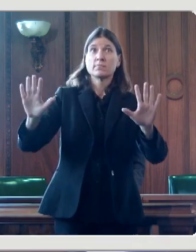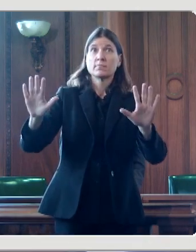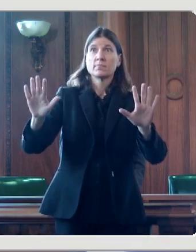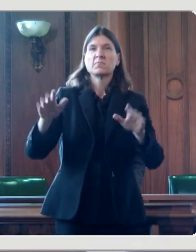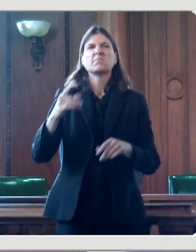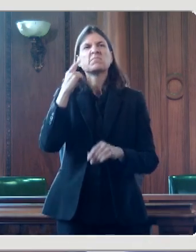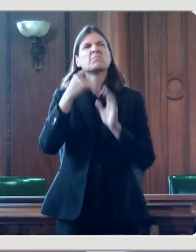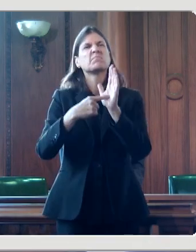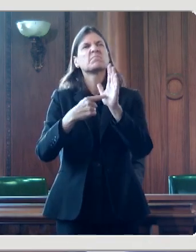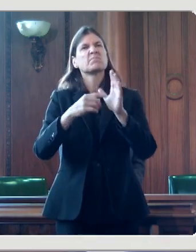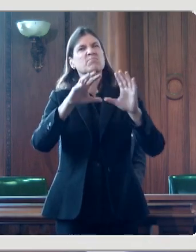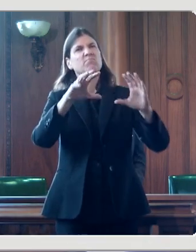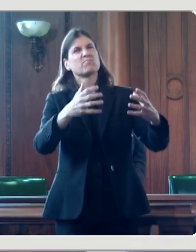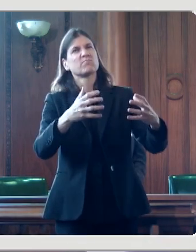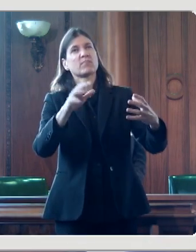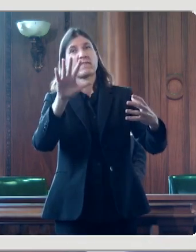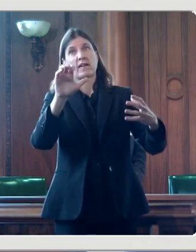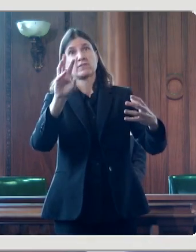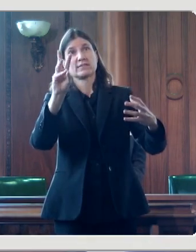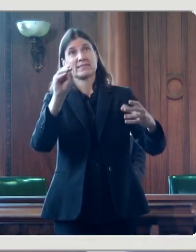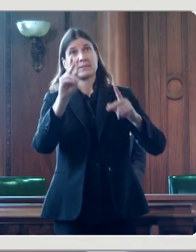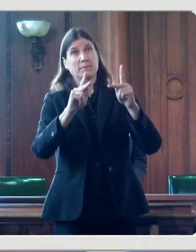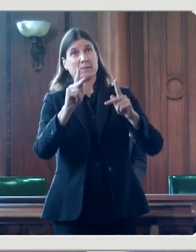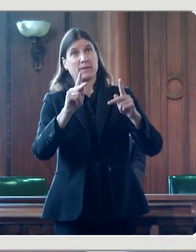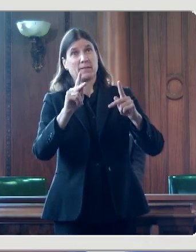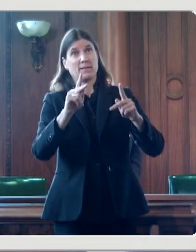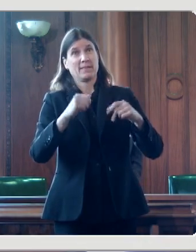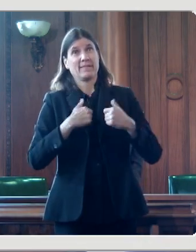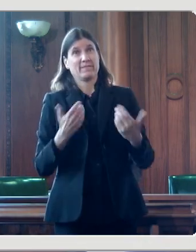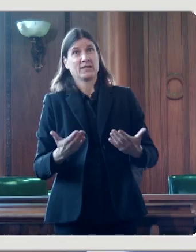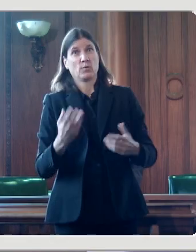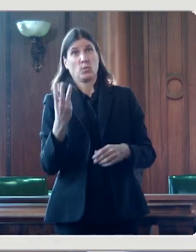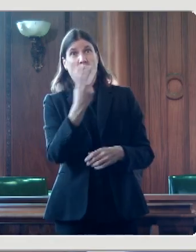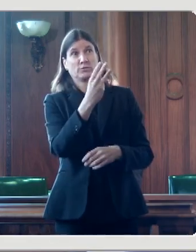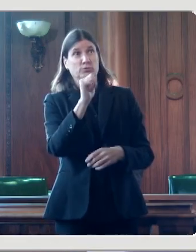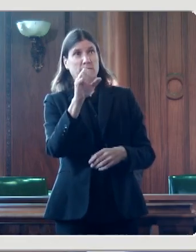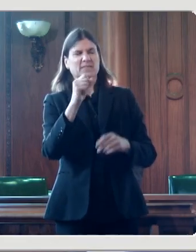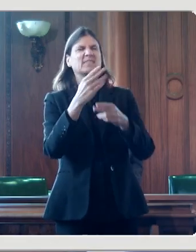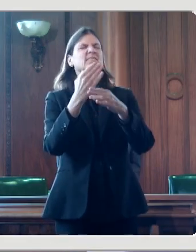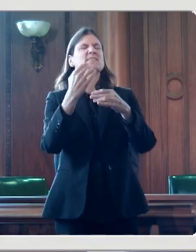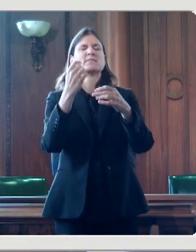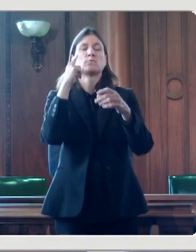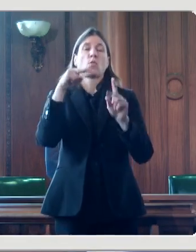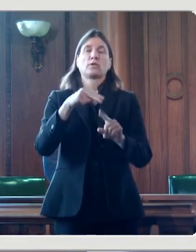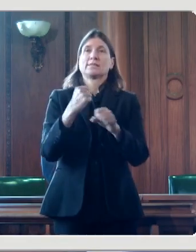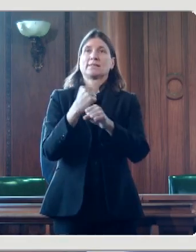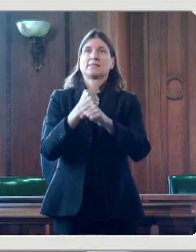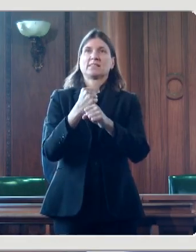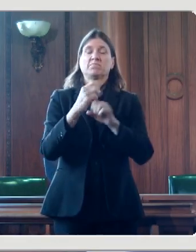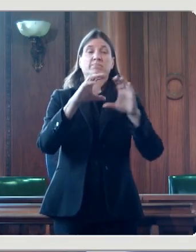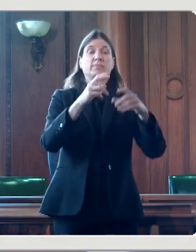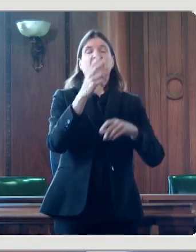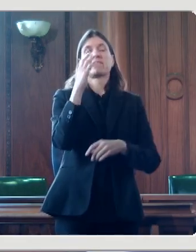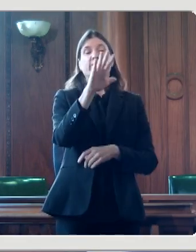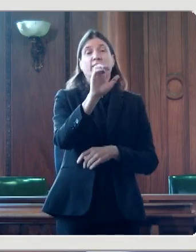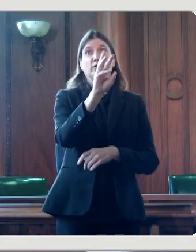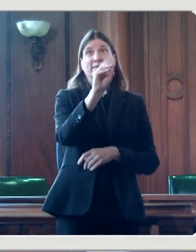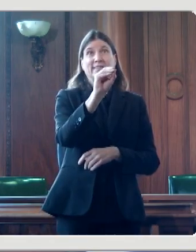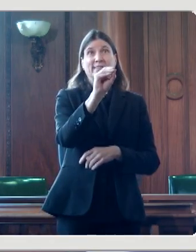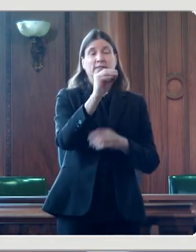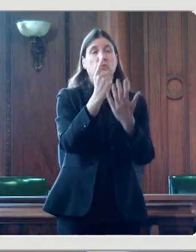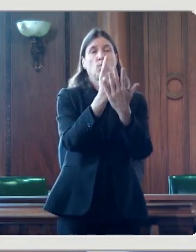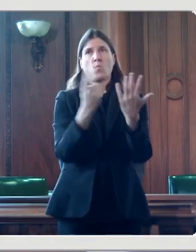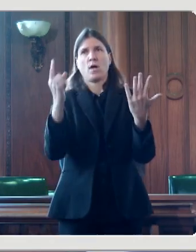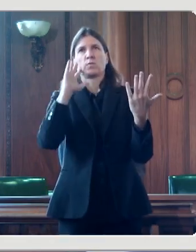residents to COVID over the course of the past year. At Mercy Medical Center, we've also started to see the bump